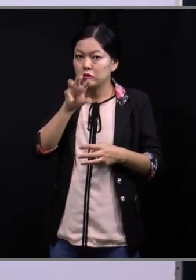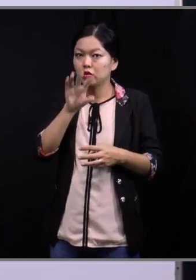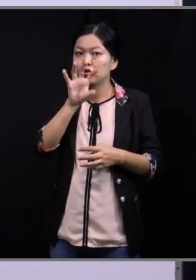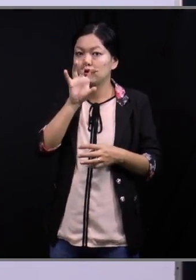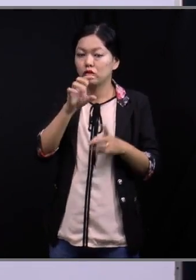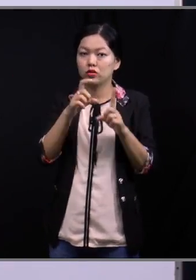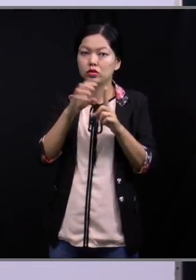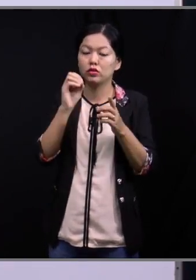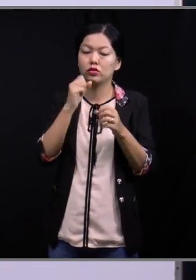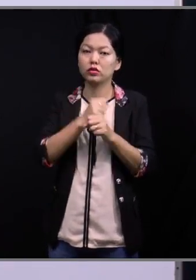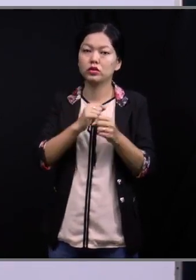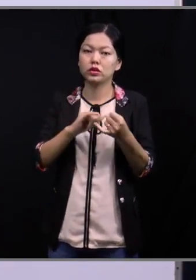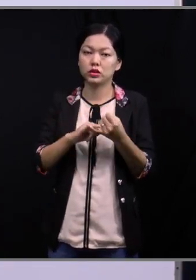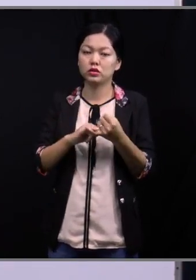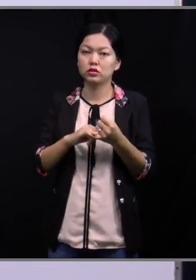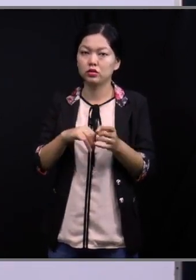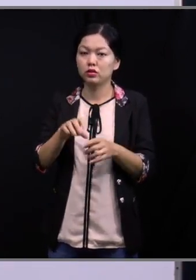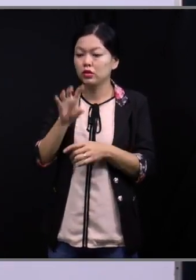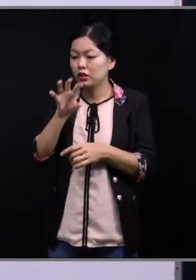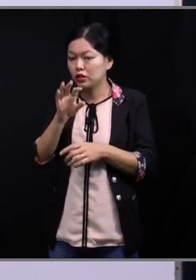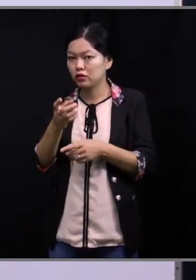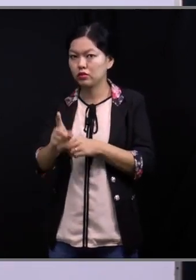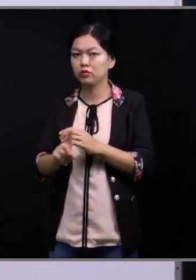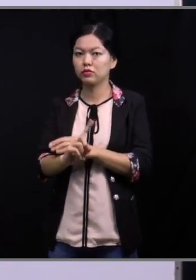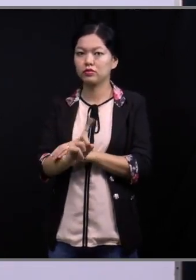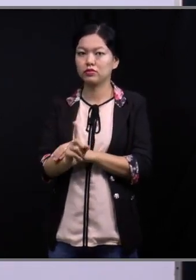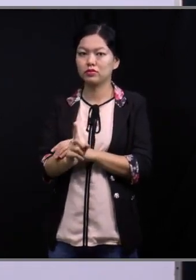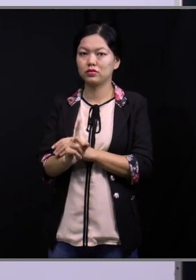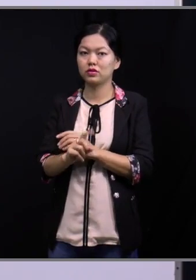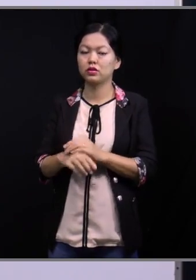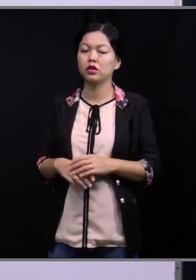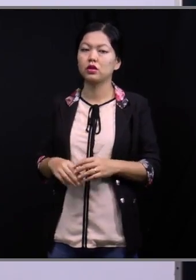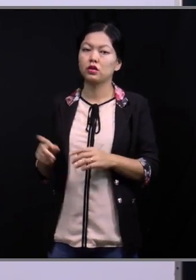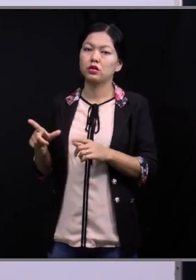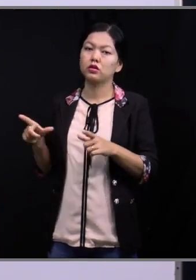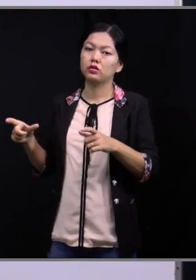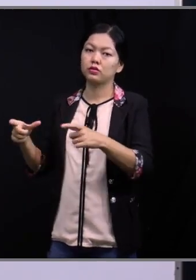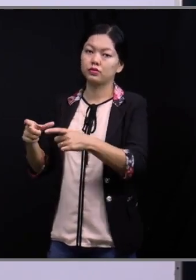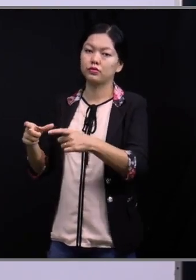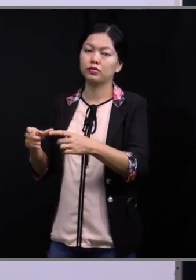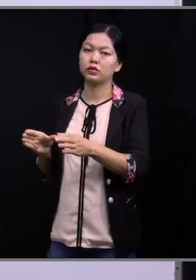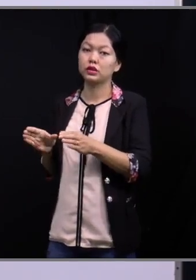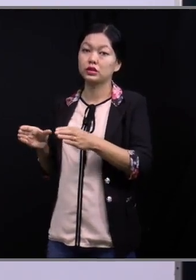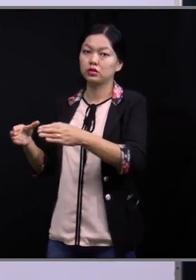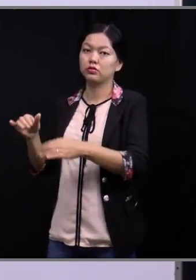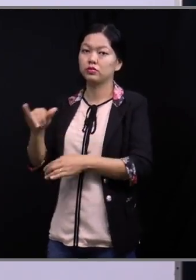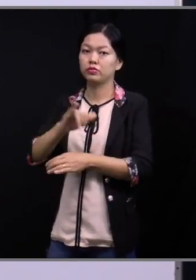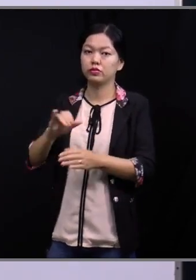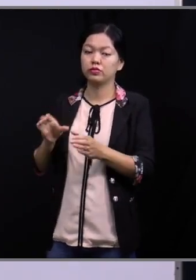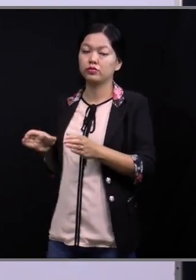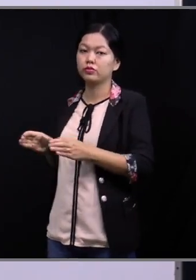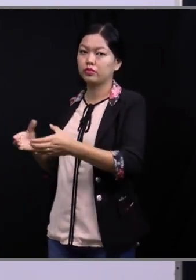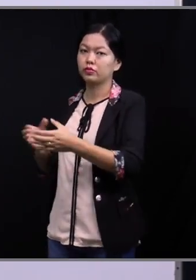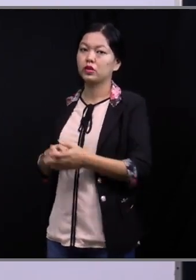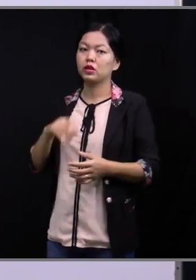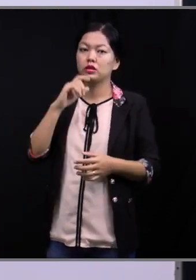they have common characters. They have some common characters. As such, they have been placed under the order Carnivora. They have a common character of